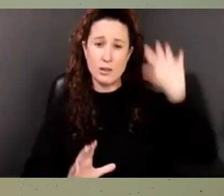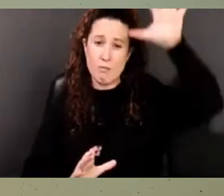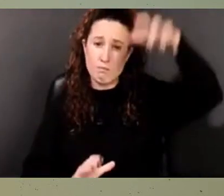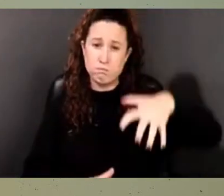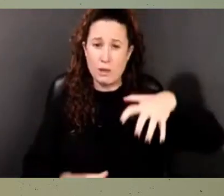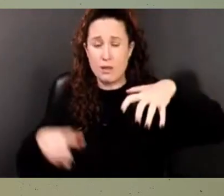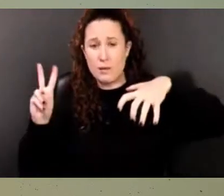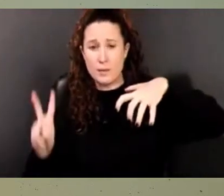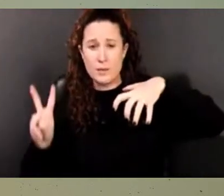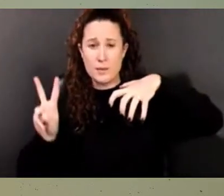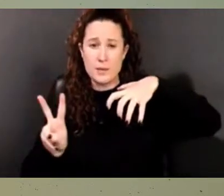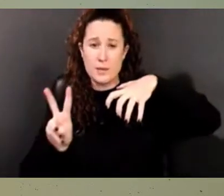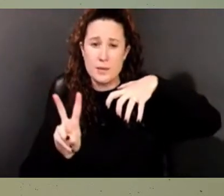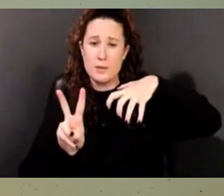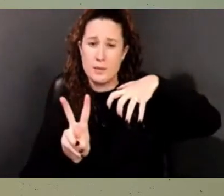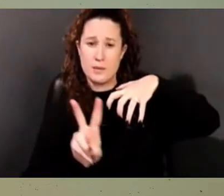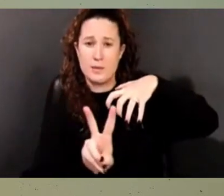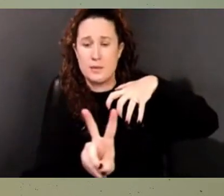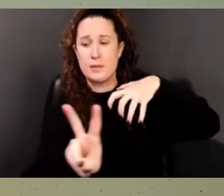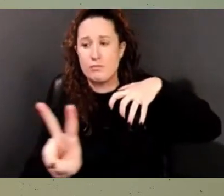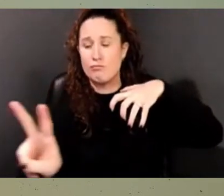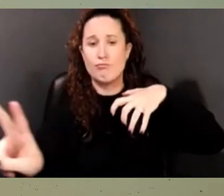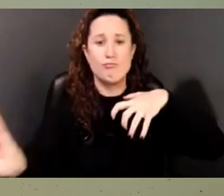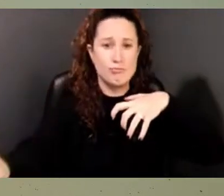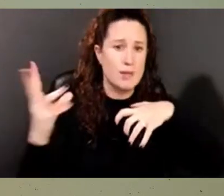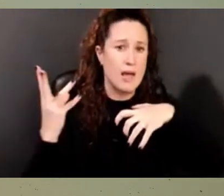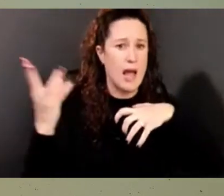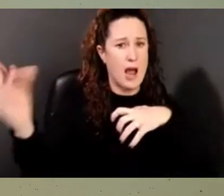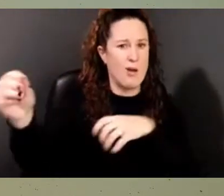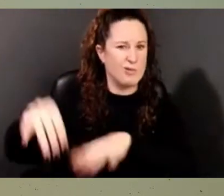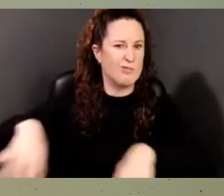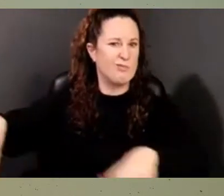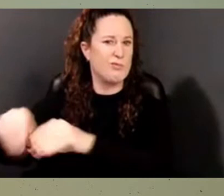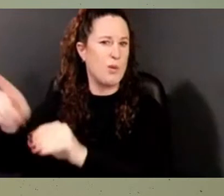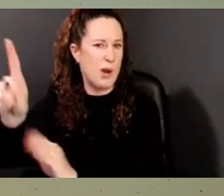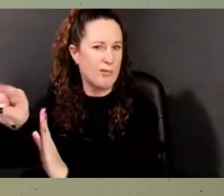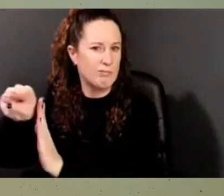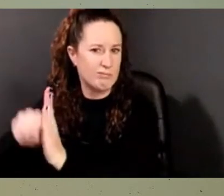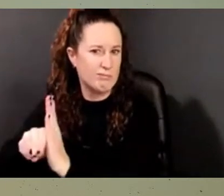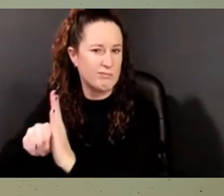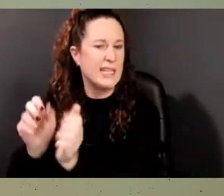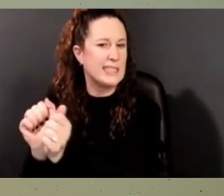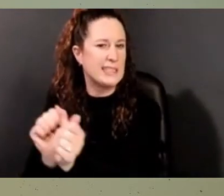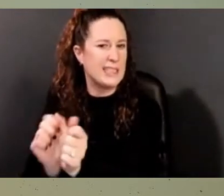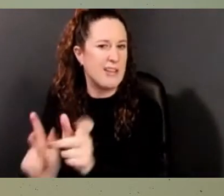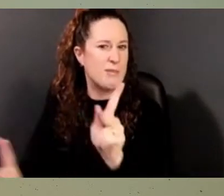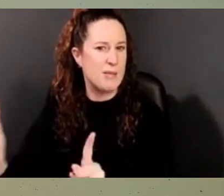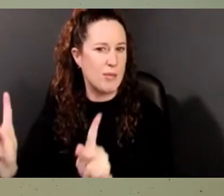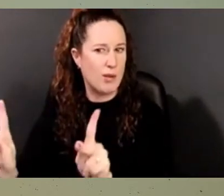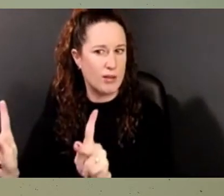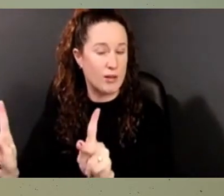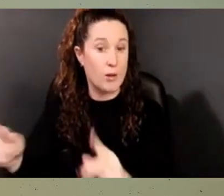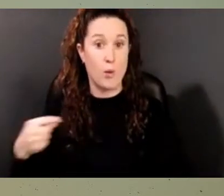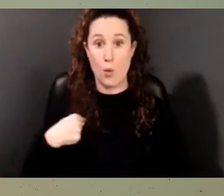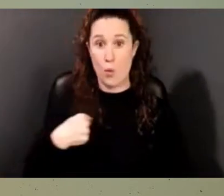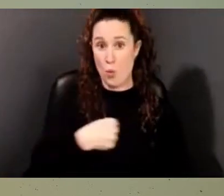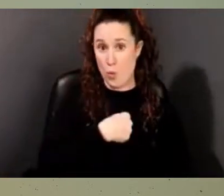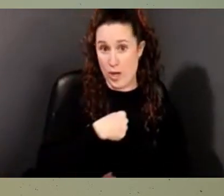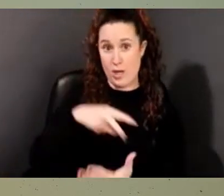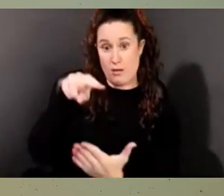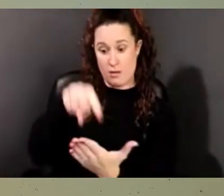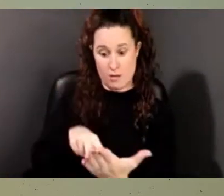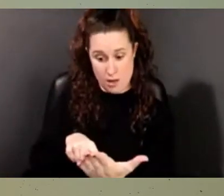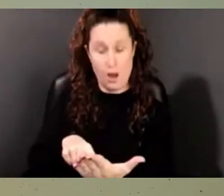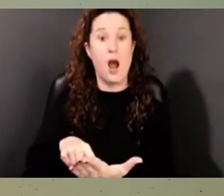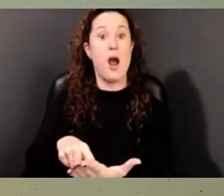to the interment of the enslaved individuals. With those words, we in the division knew that there had